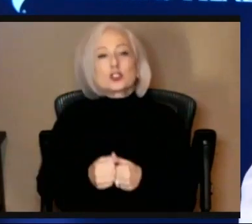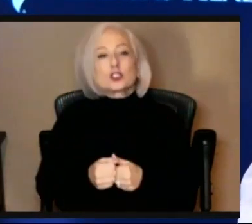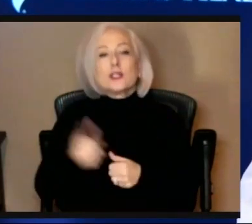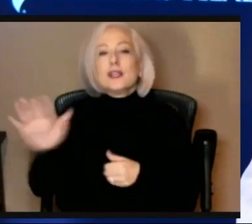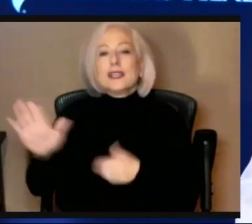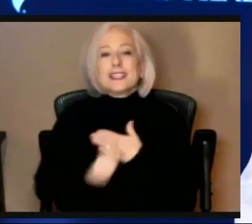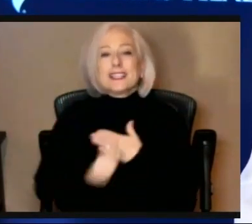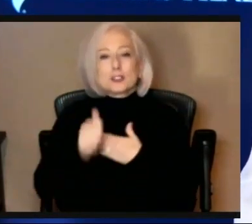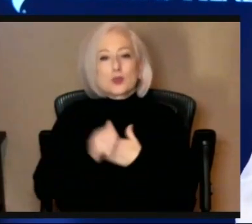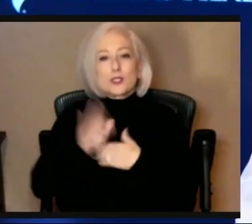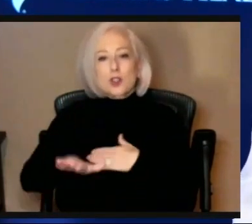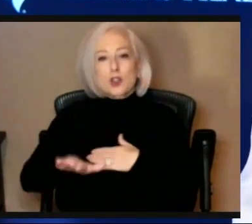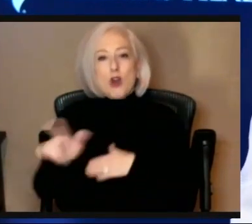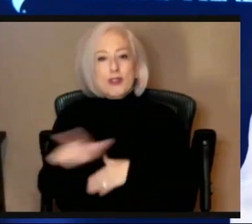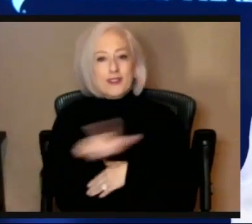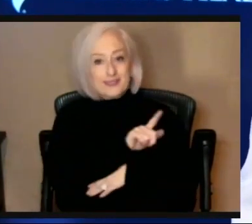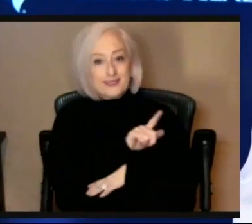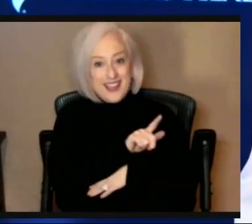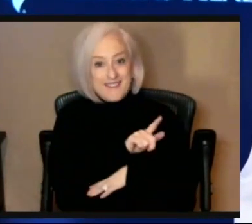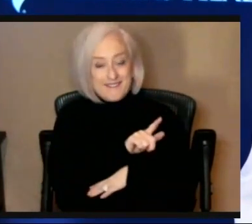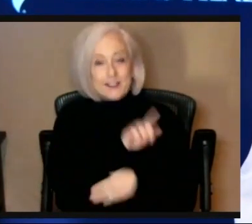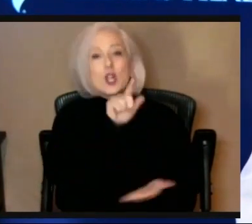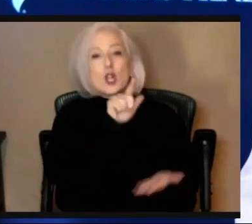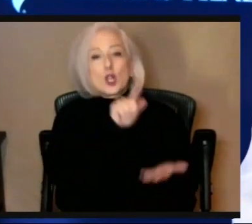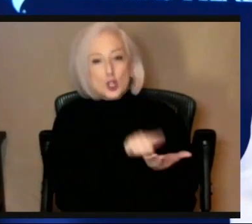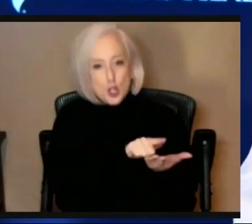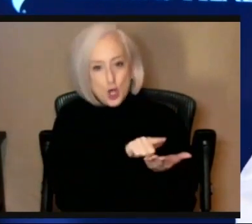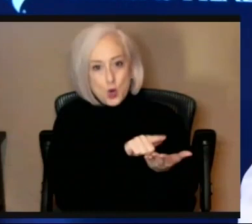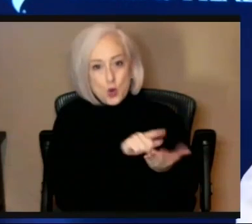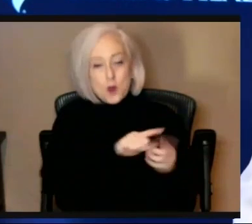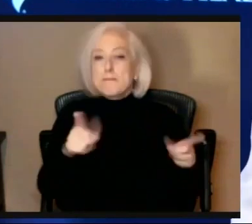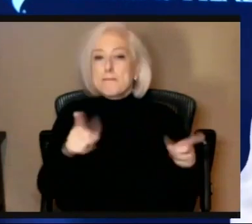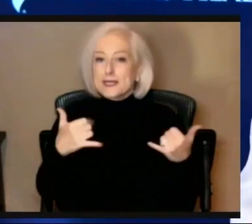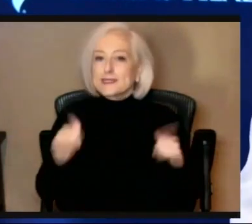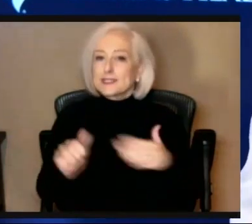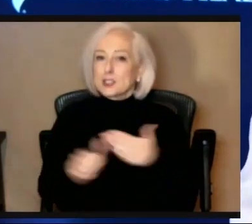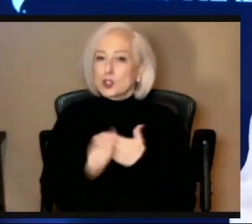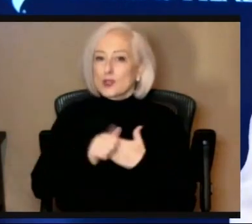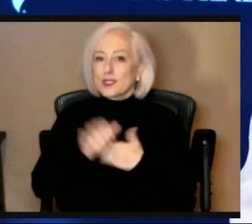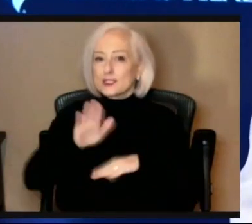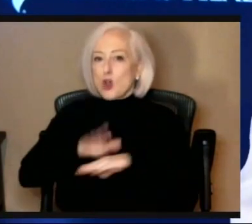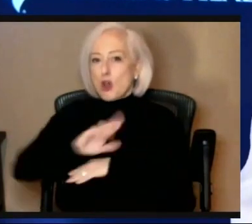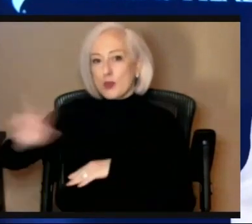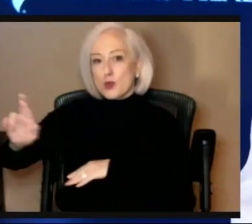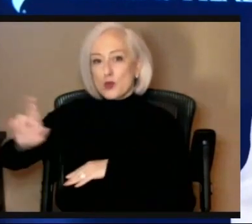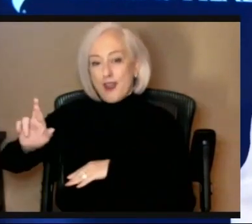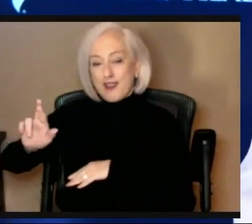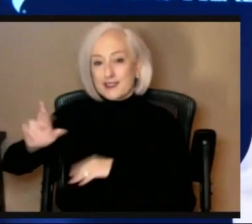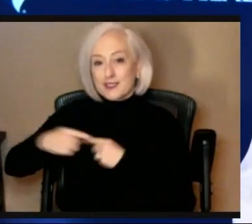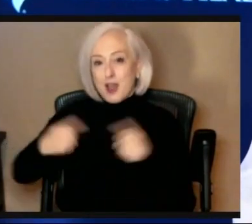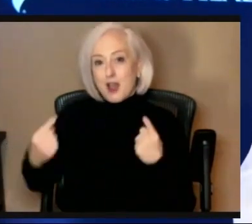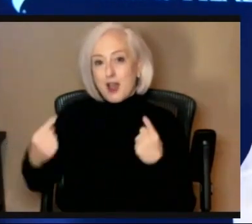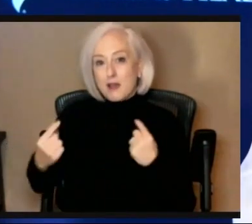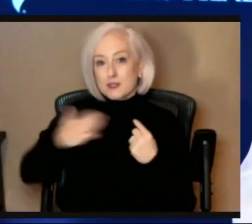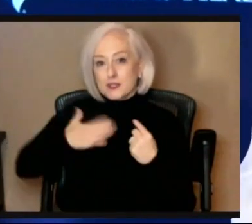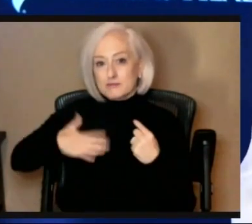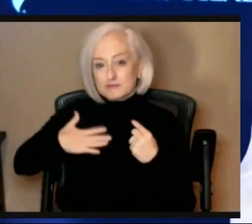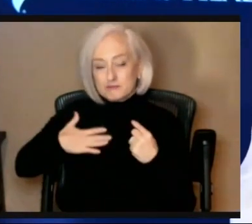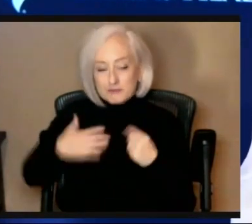side is now really low, but he's still at risk on the right side, on the contralateral side, just